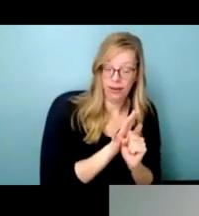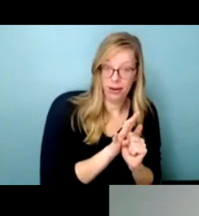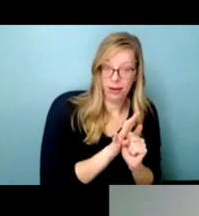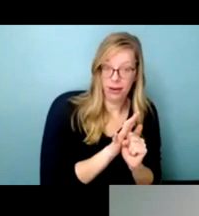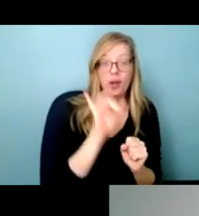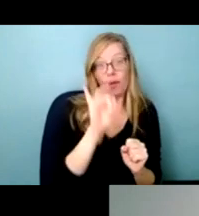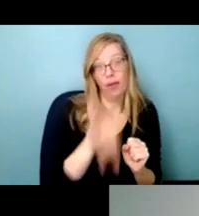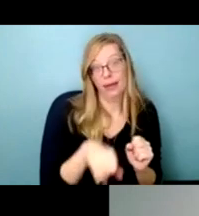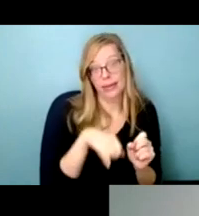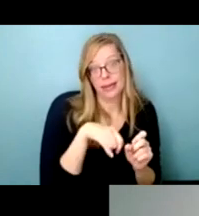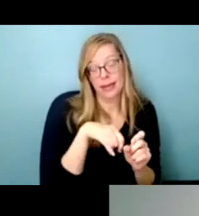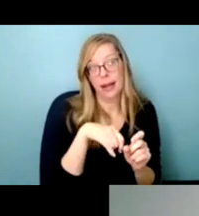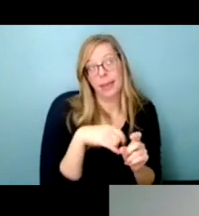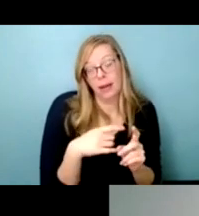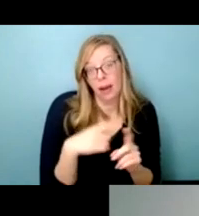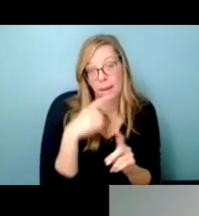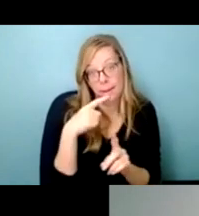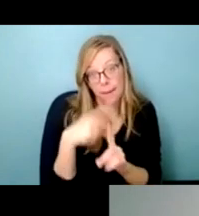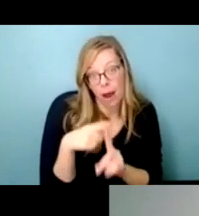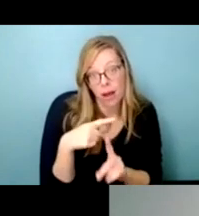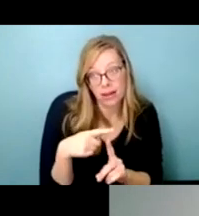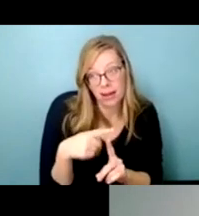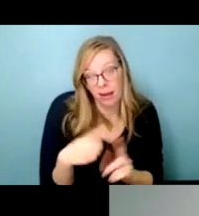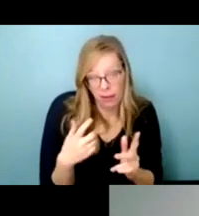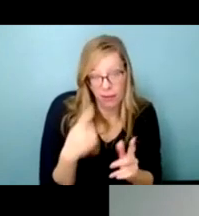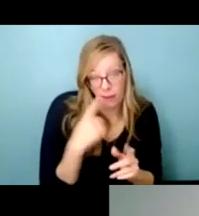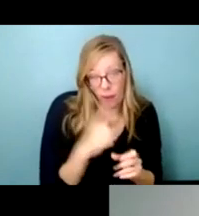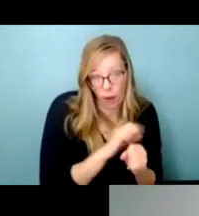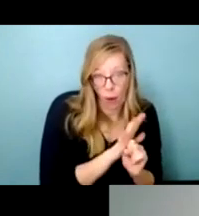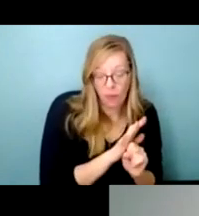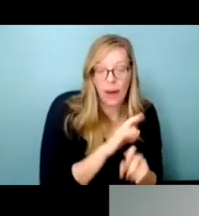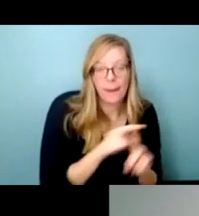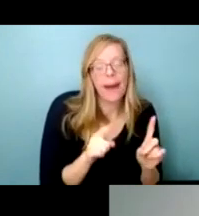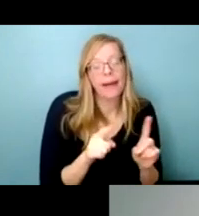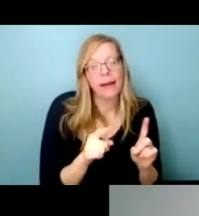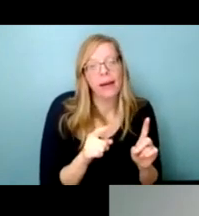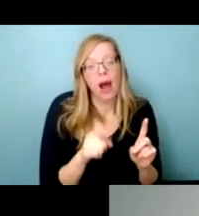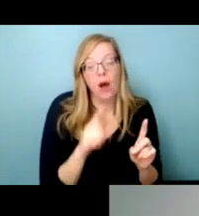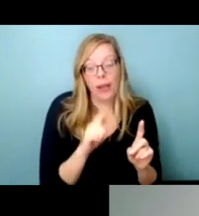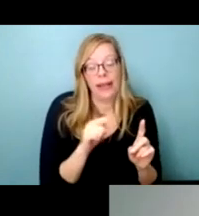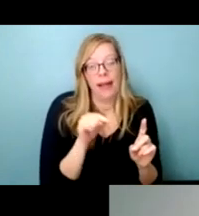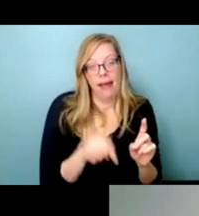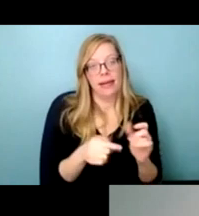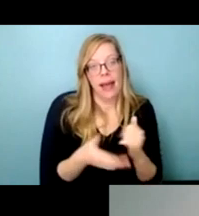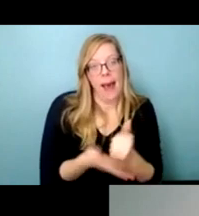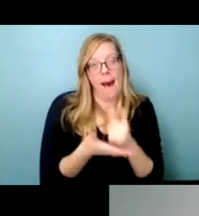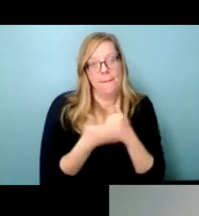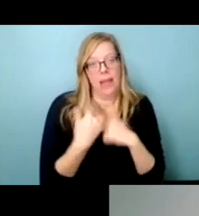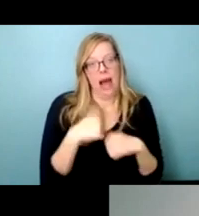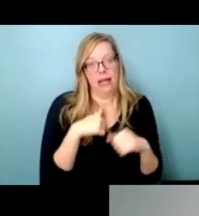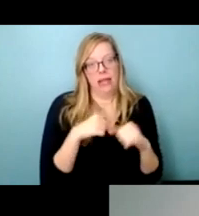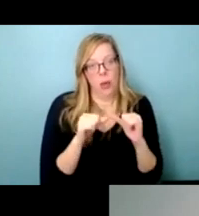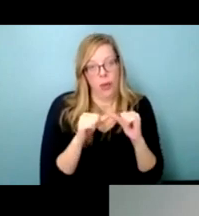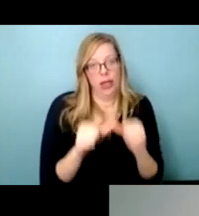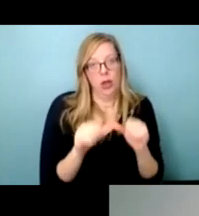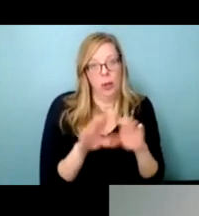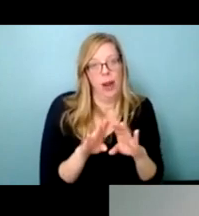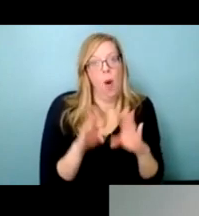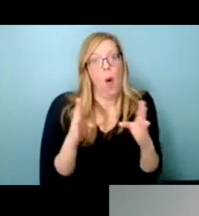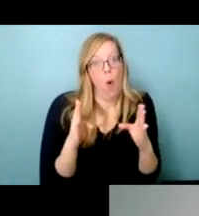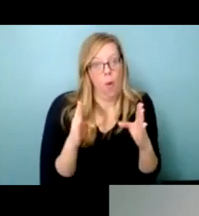positive COVID note, that's kind of really carried the Y and enabled us to be able to stay open through the entire